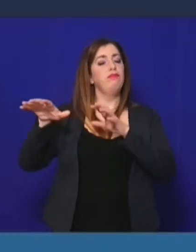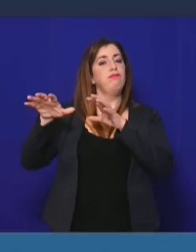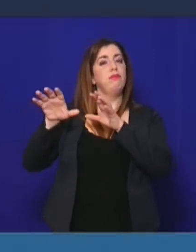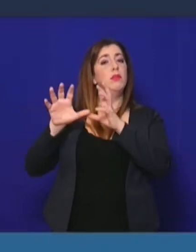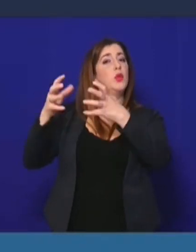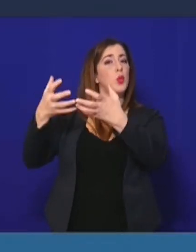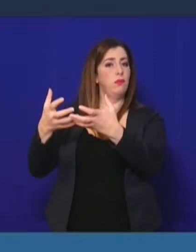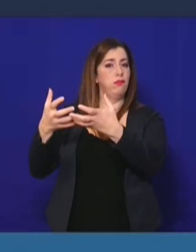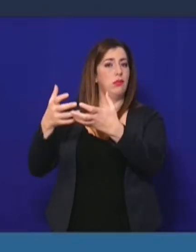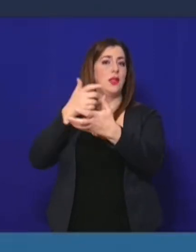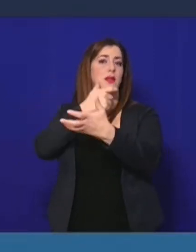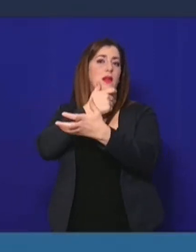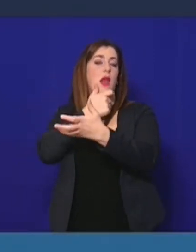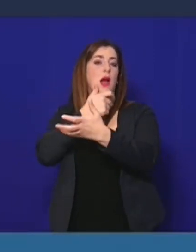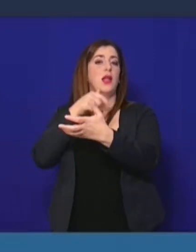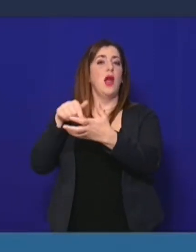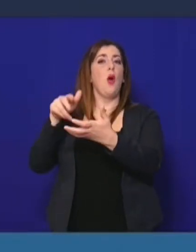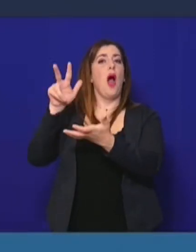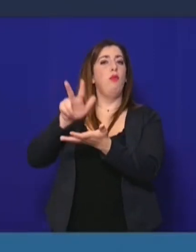ħarġet l-approvazzjoni tagħha.